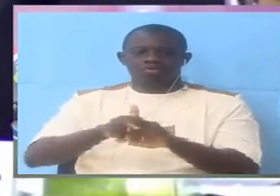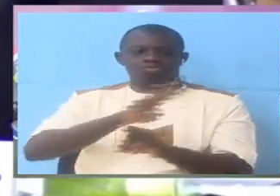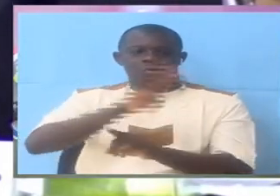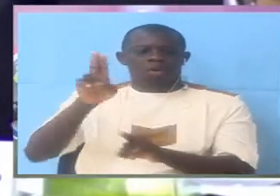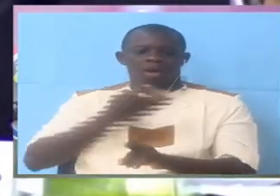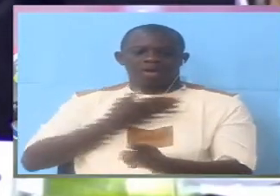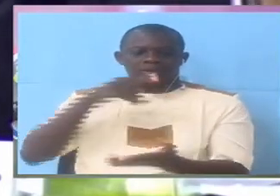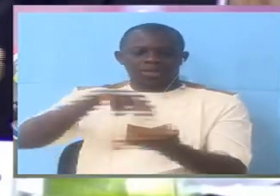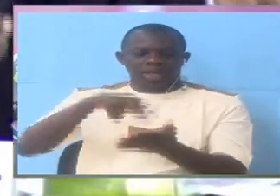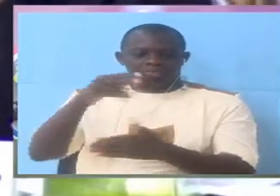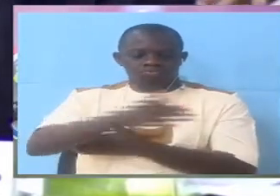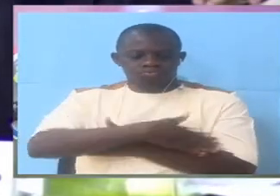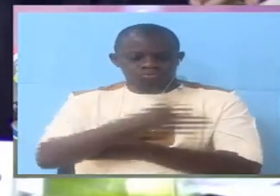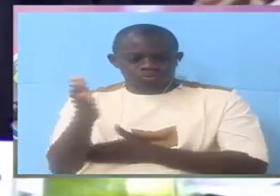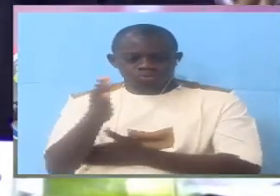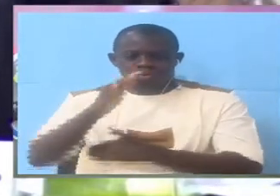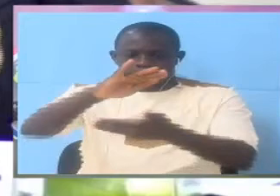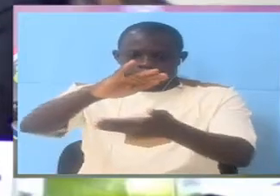them.